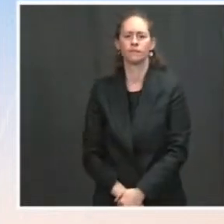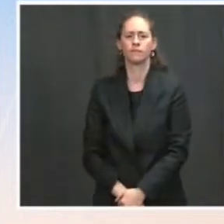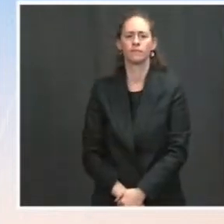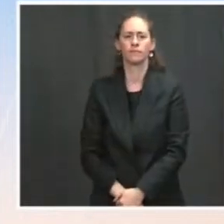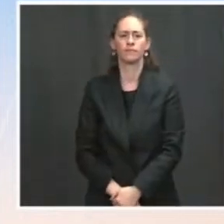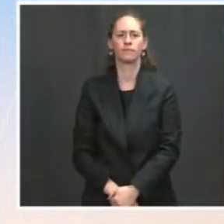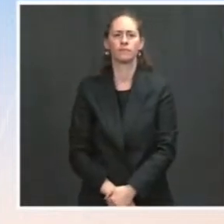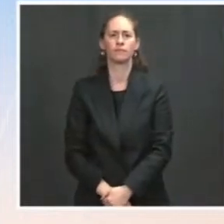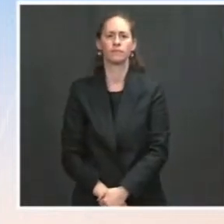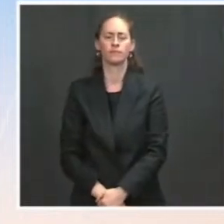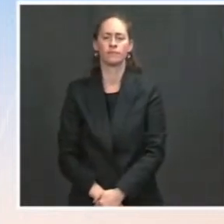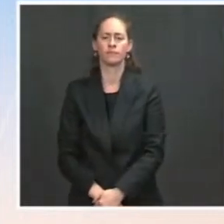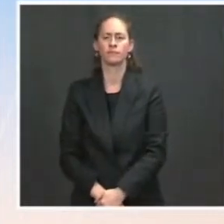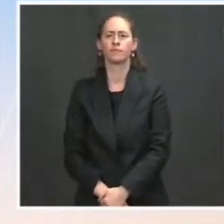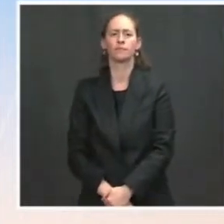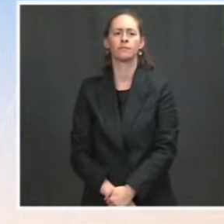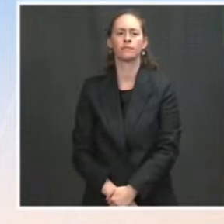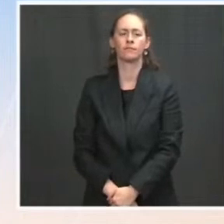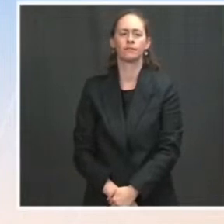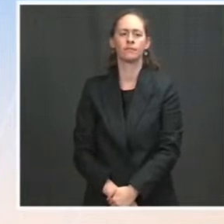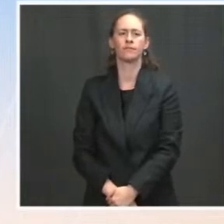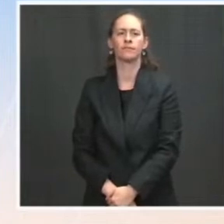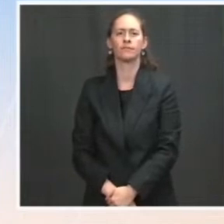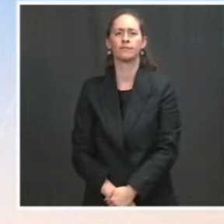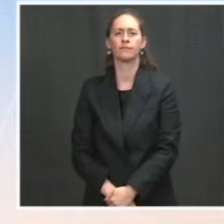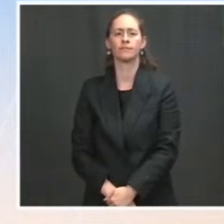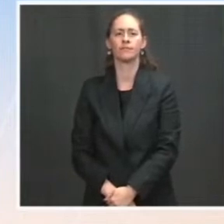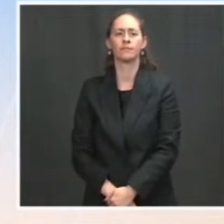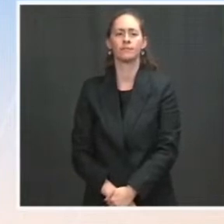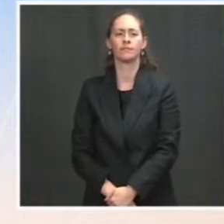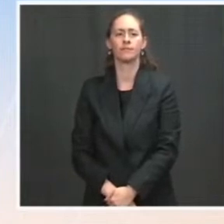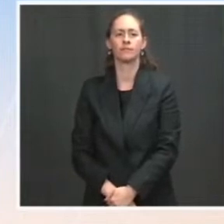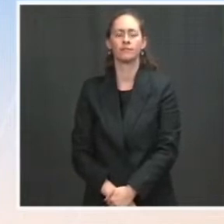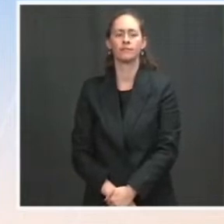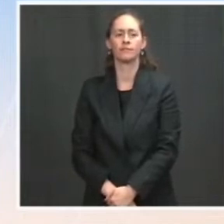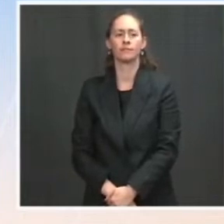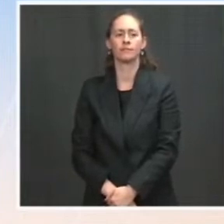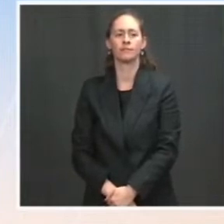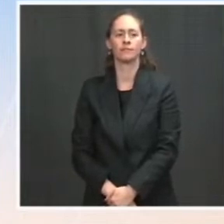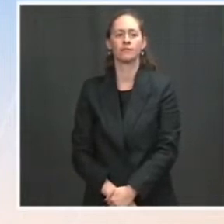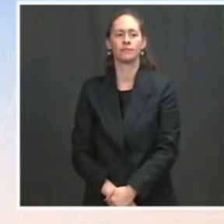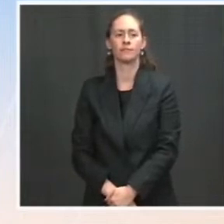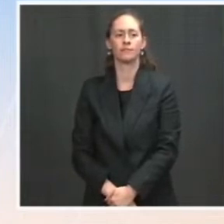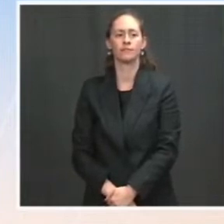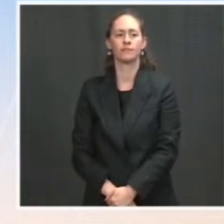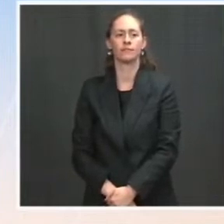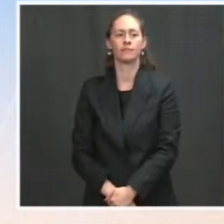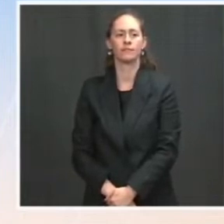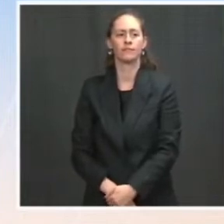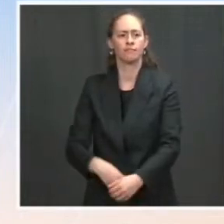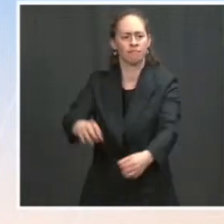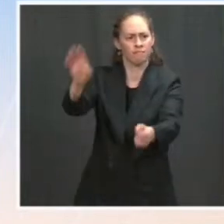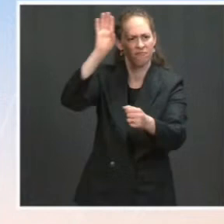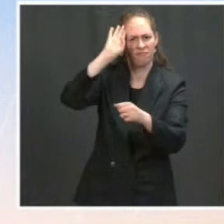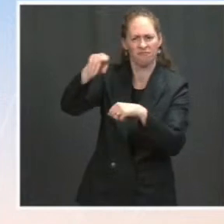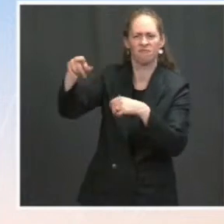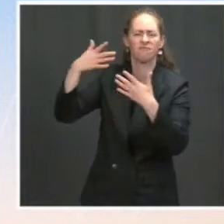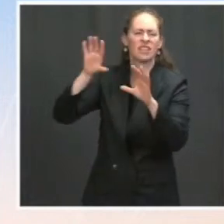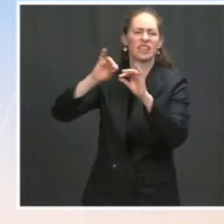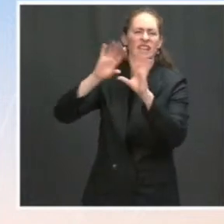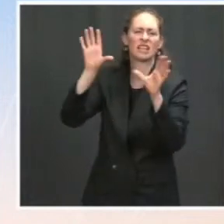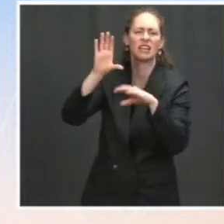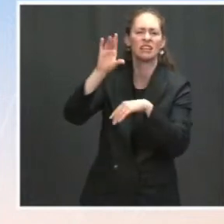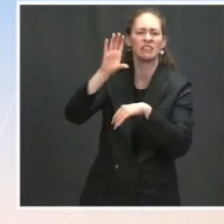the CDC says are safe. You know, not wearing a mask outside if you're fully vaccinated, or even in particular in-person